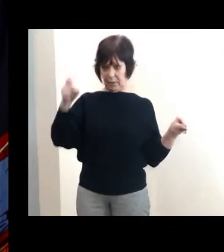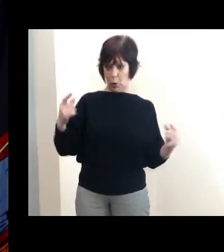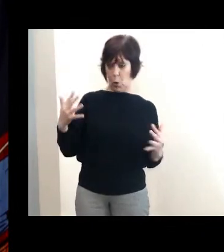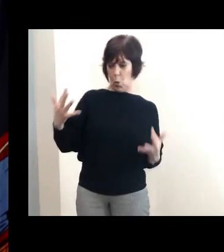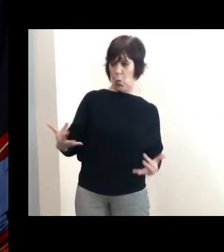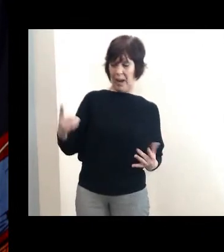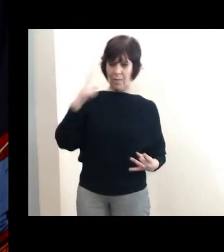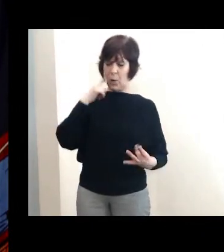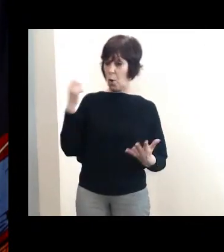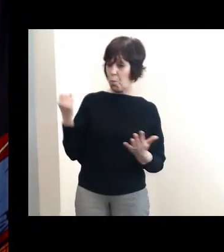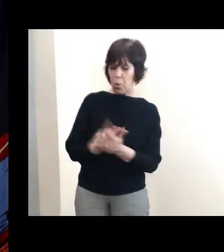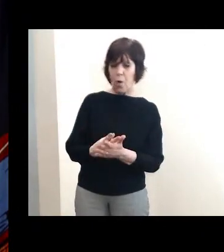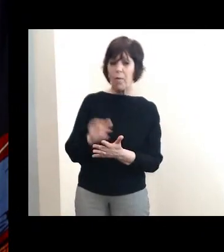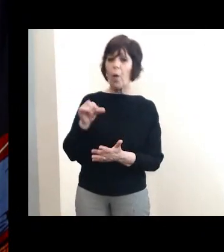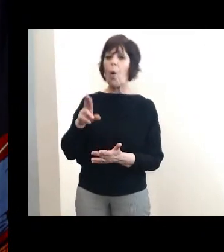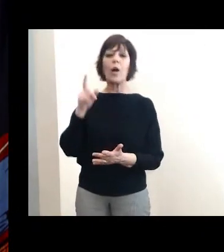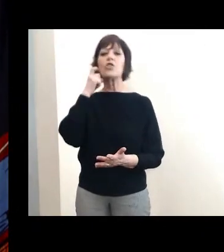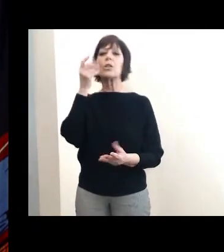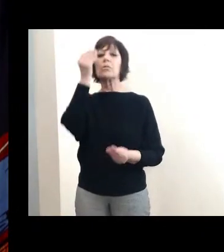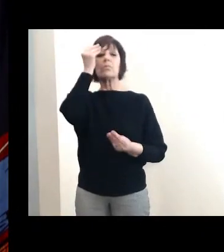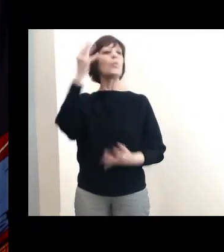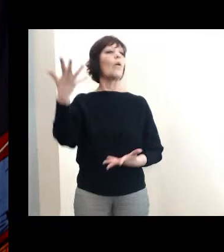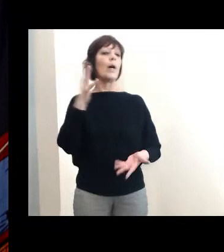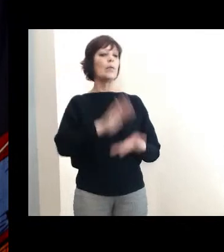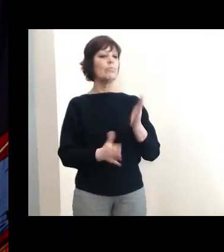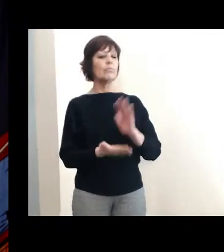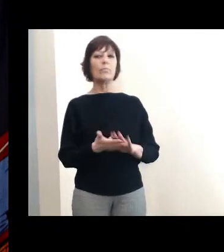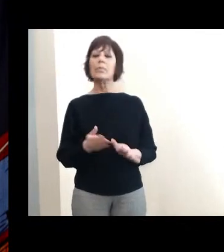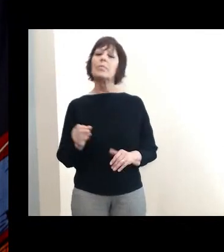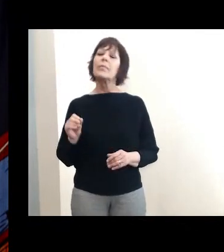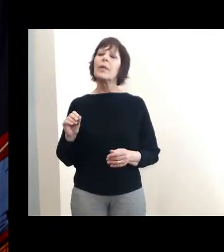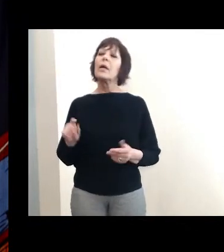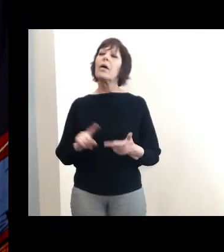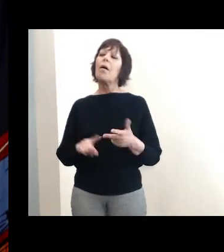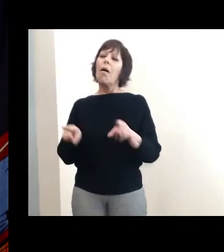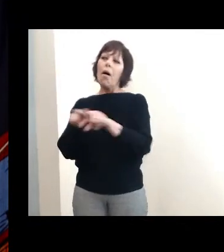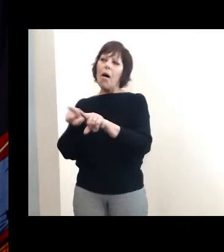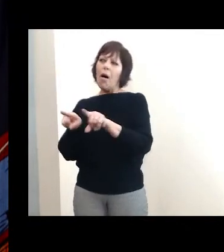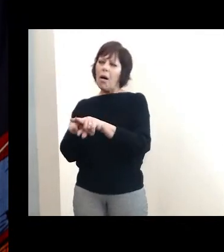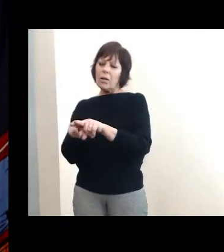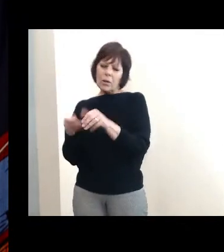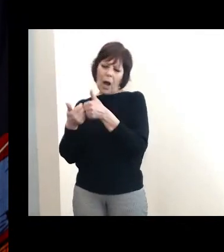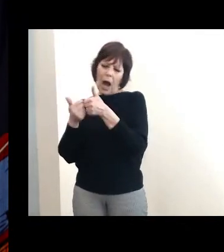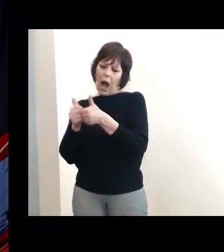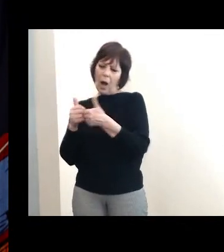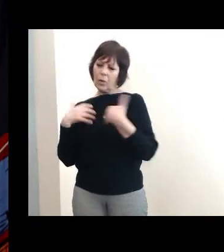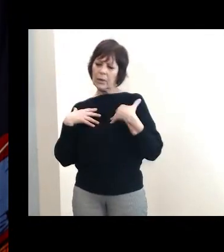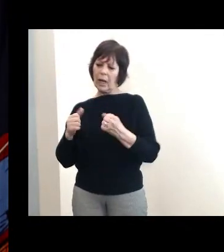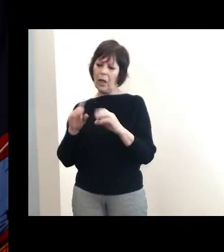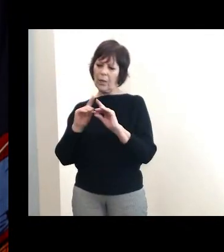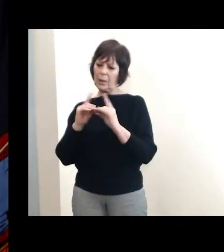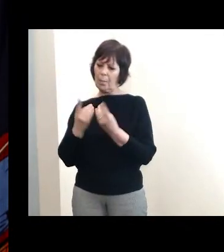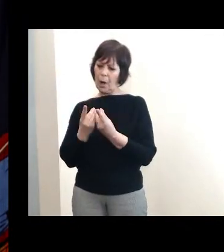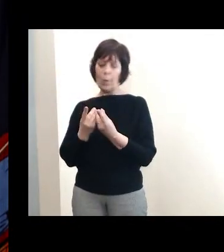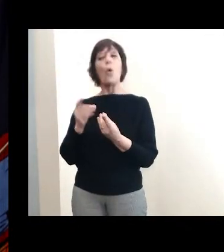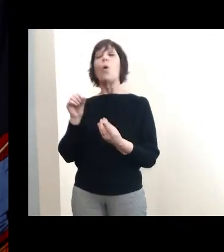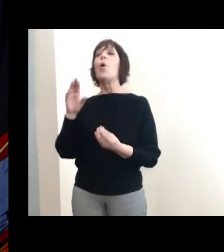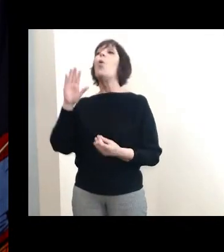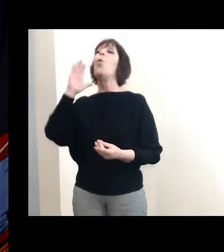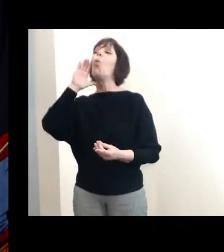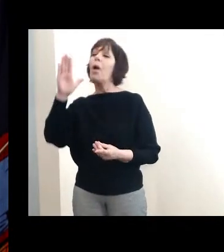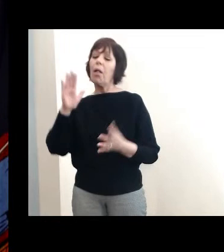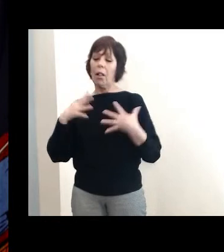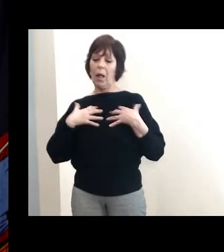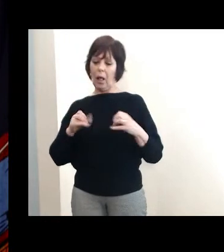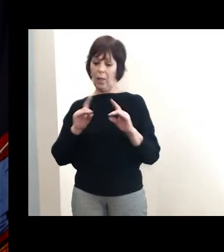for approval or just notify? And then thirdly, how does the health department, or will the health department,